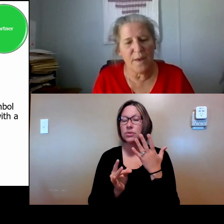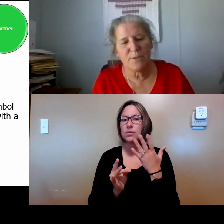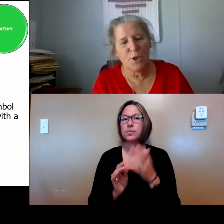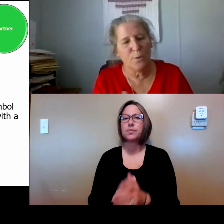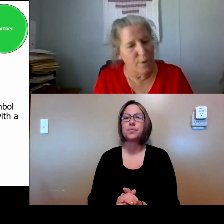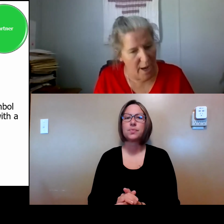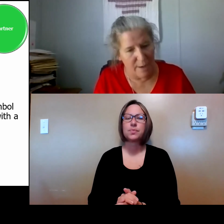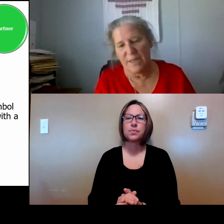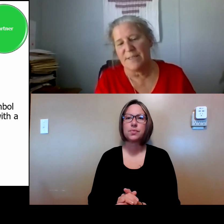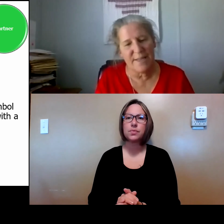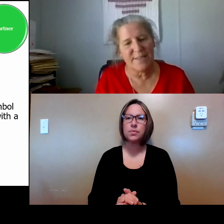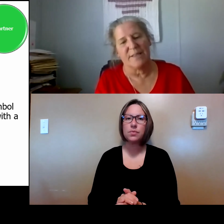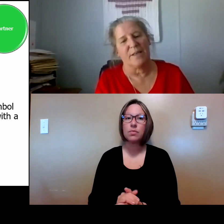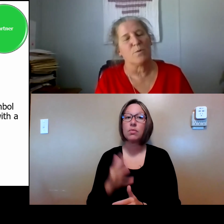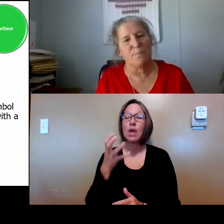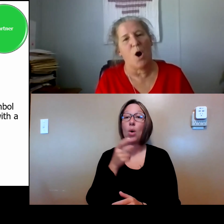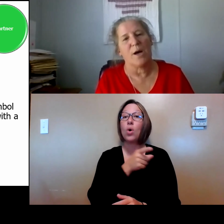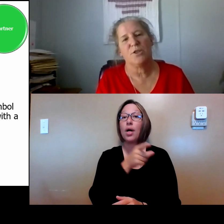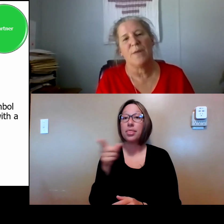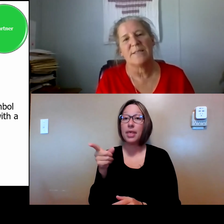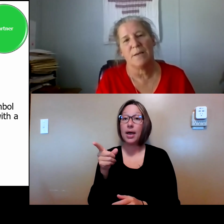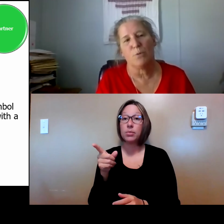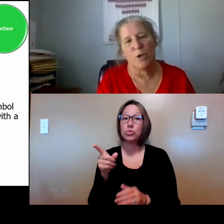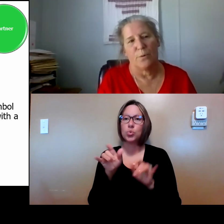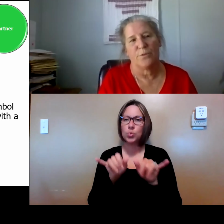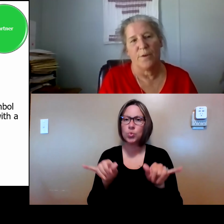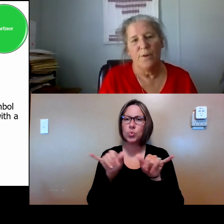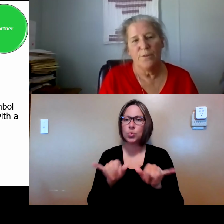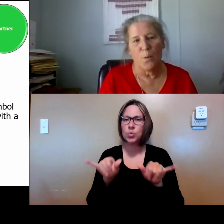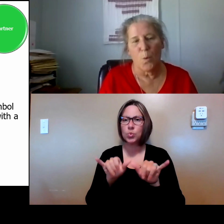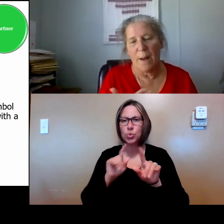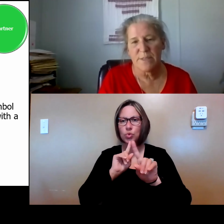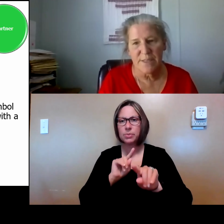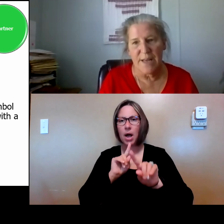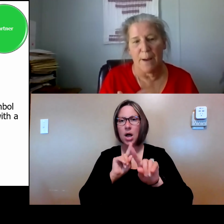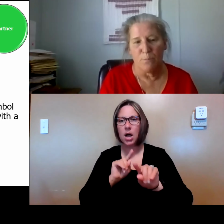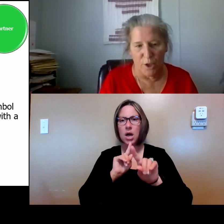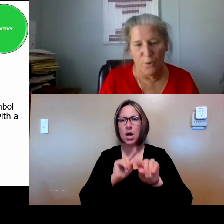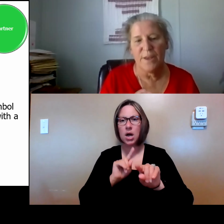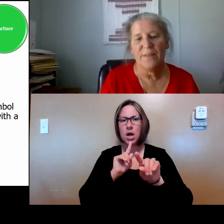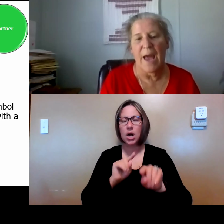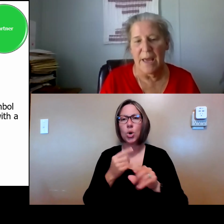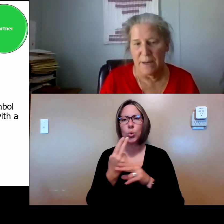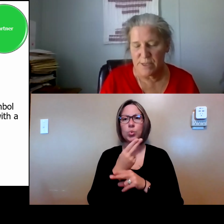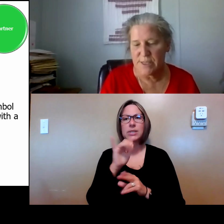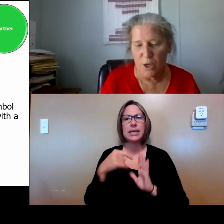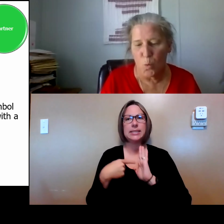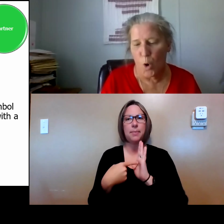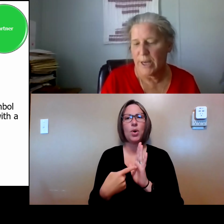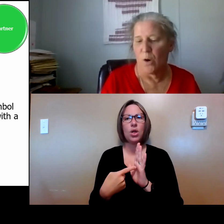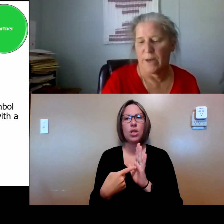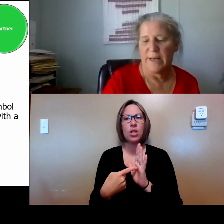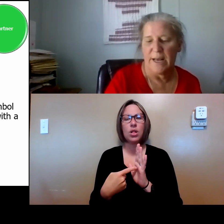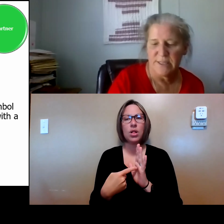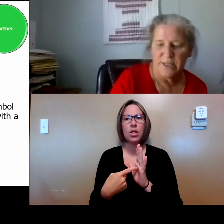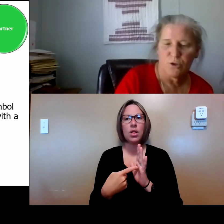want them to consistently respond to that symbol use. So I'm using that, and I'm still